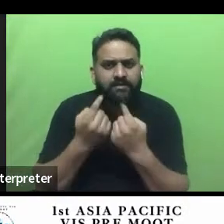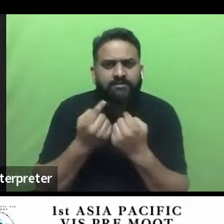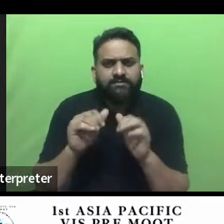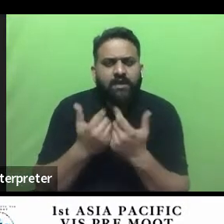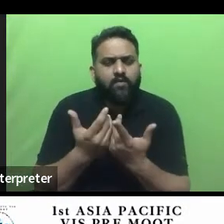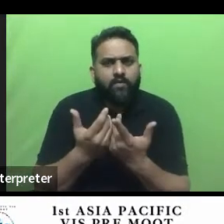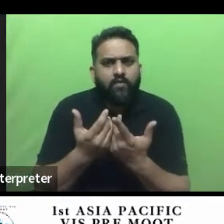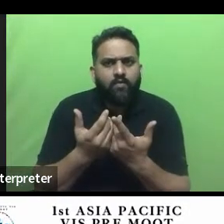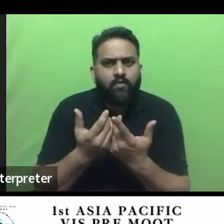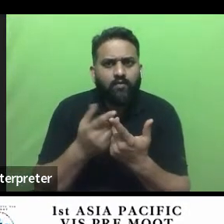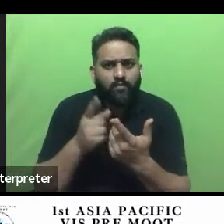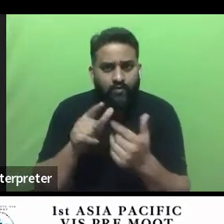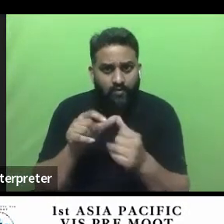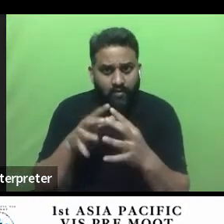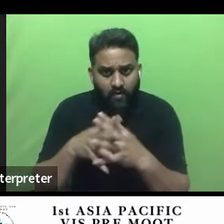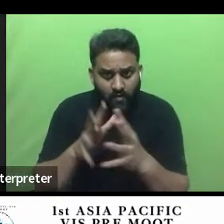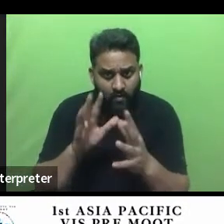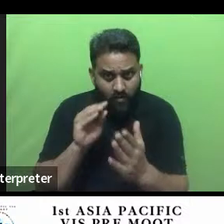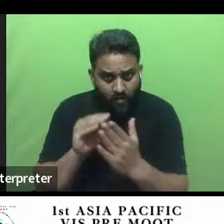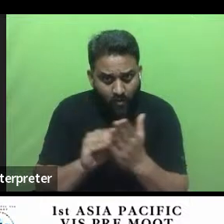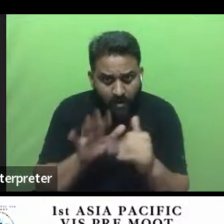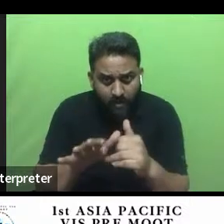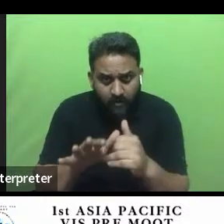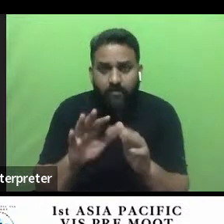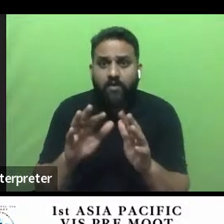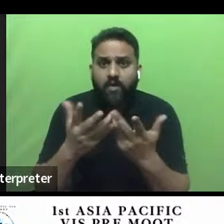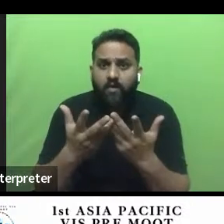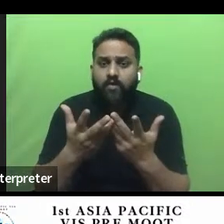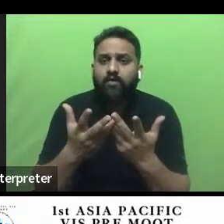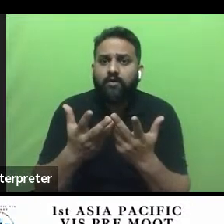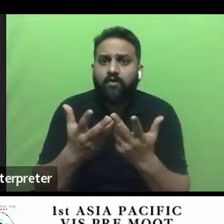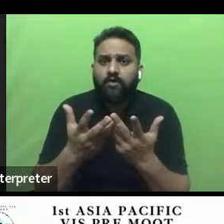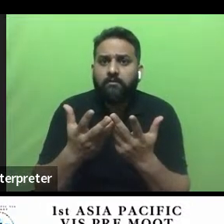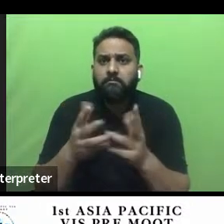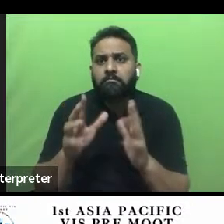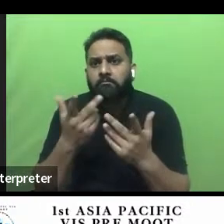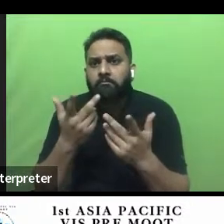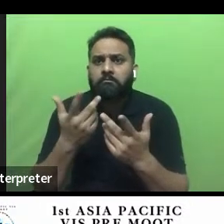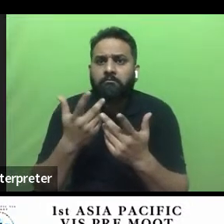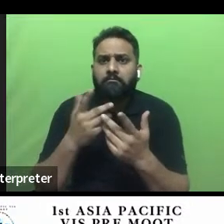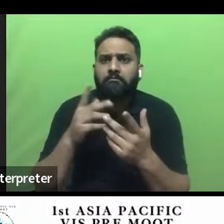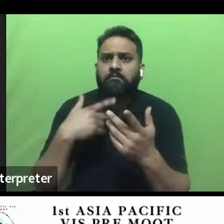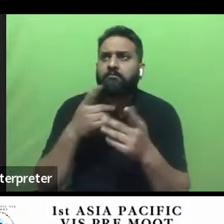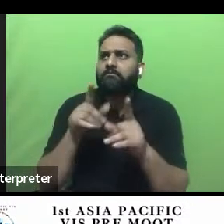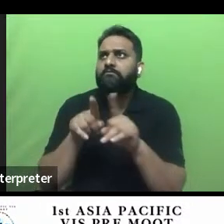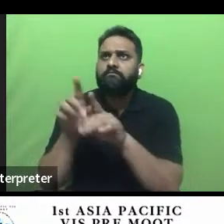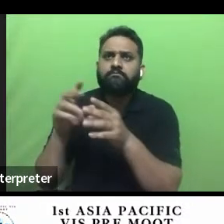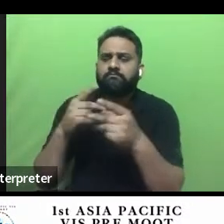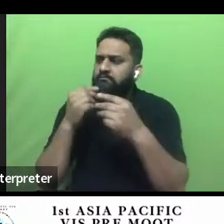the law actually provide that, or are you relying upon authorities that interpret it?